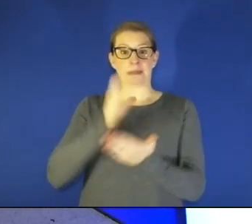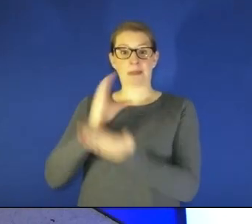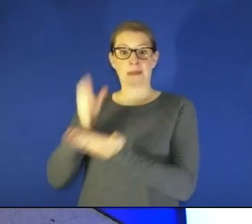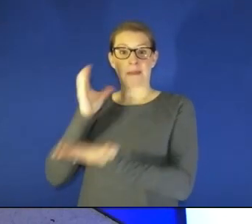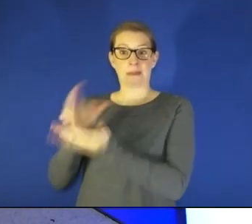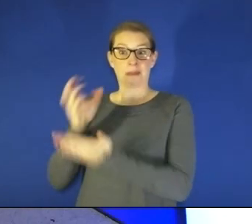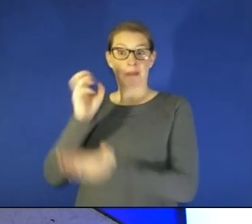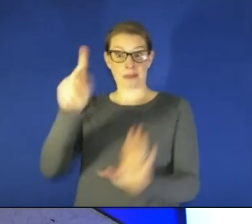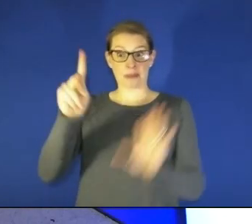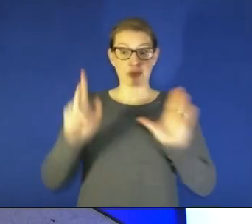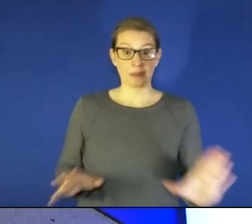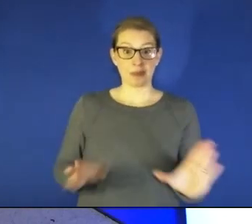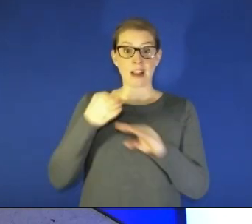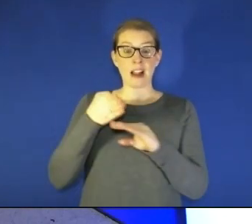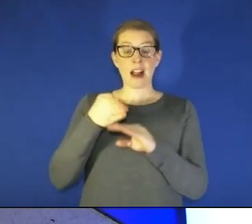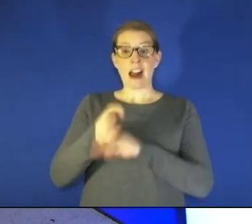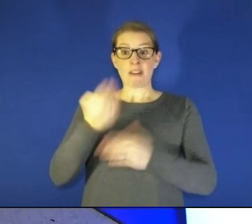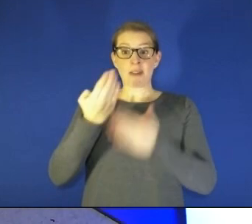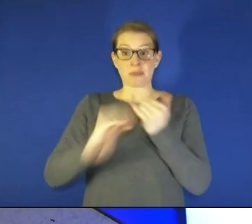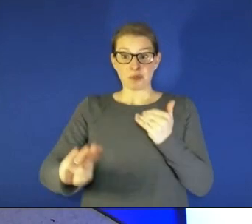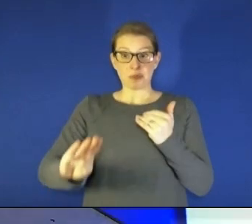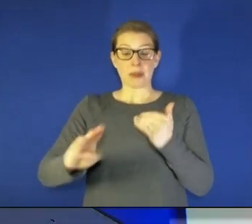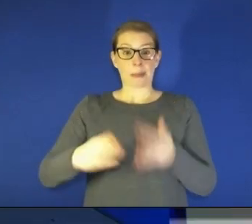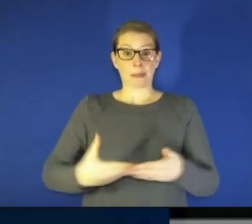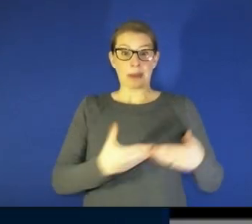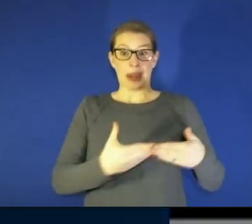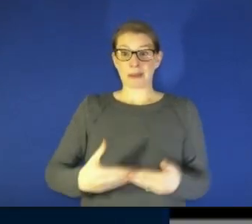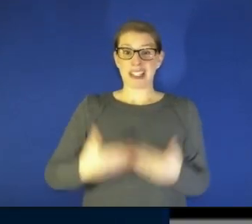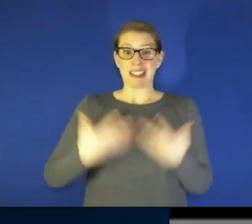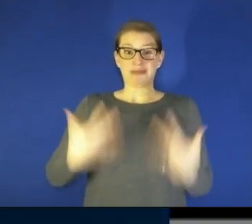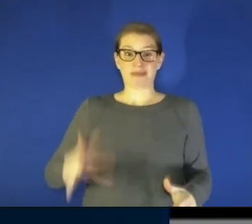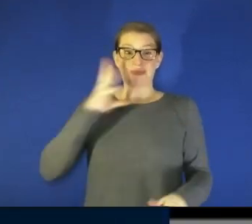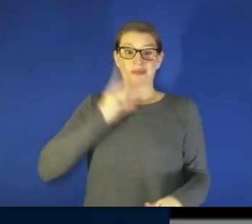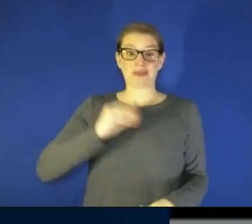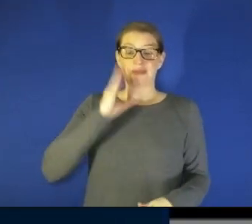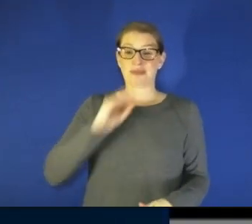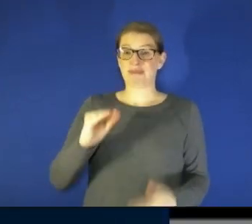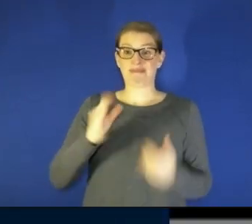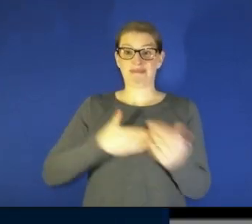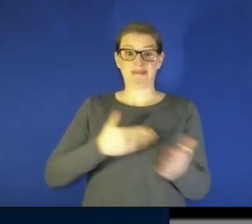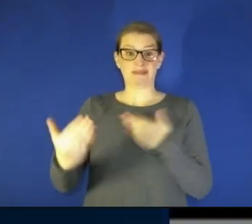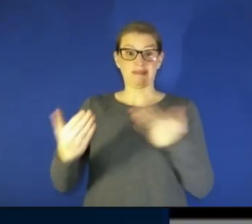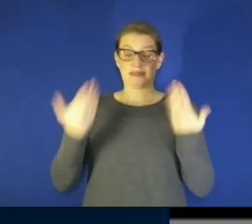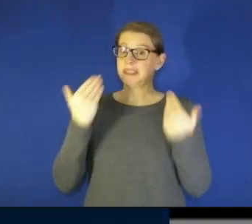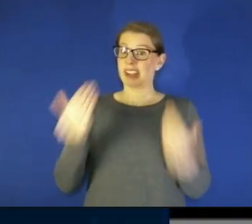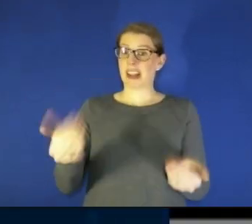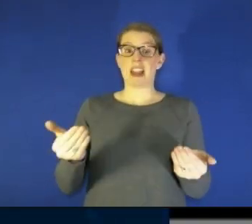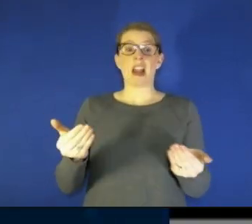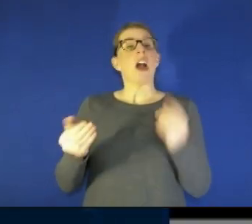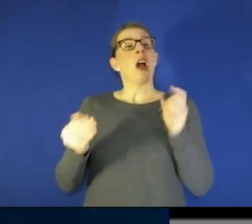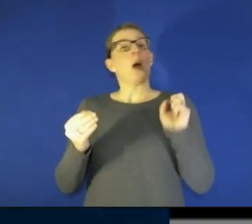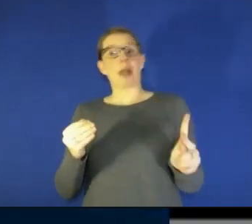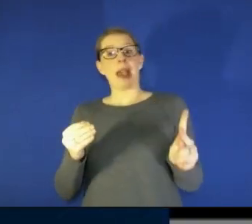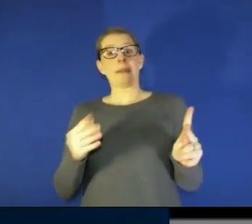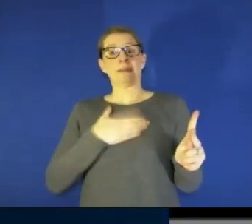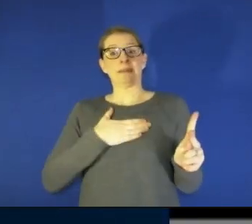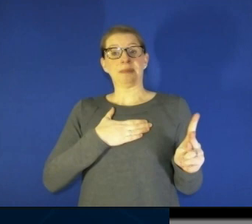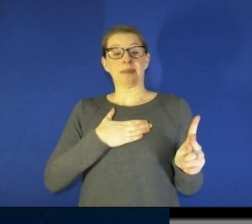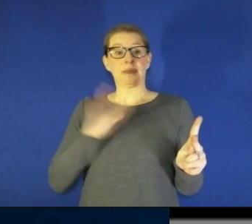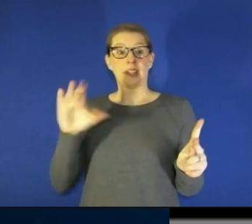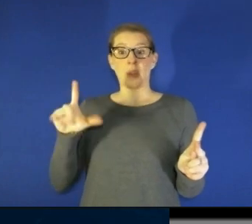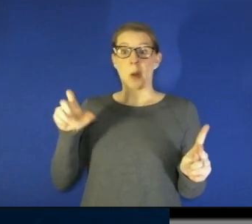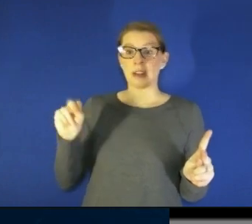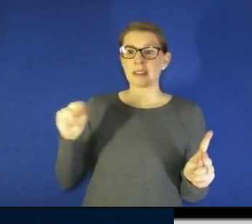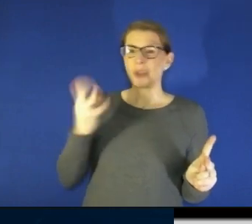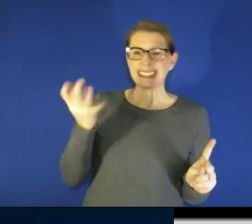hey, after you've had a baby, I don't really think it matters at this point. So let's just get on in there. Okay, people. Okay. What are you looking at? Okay, this